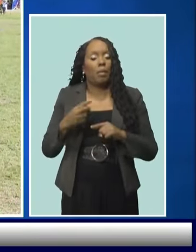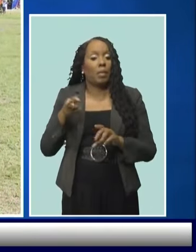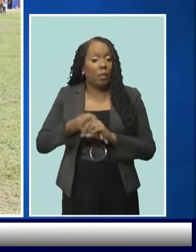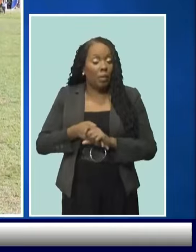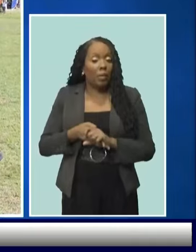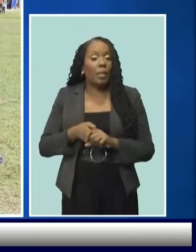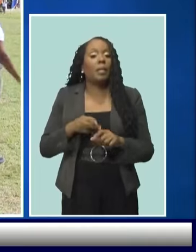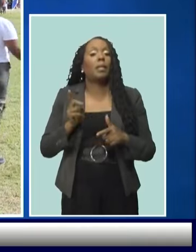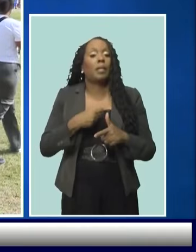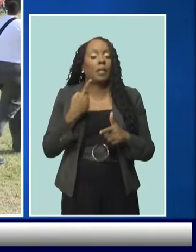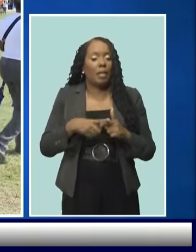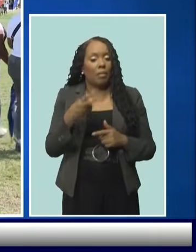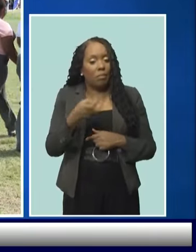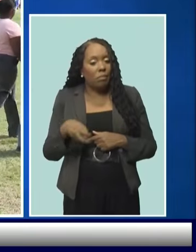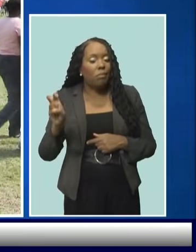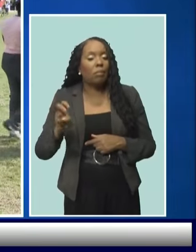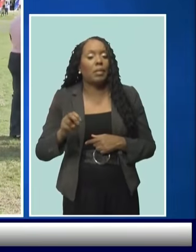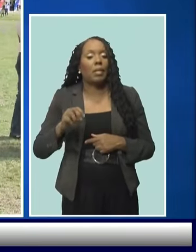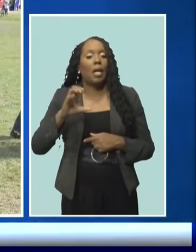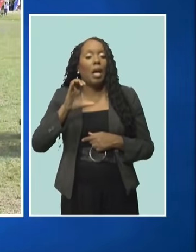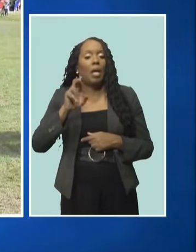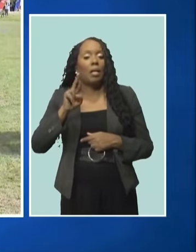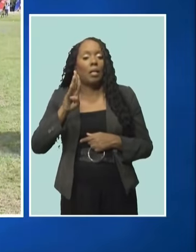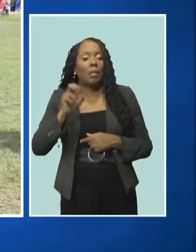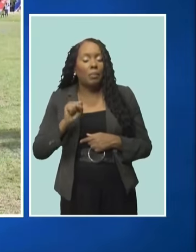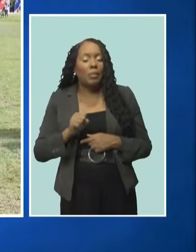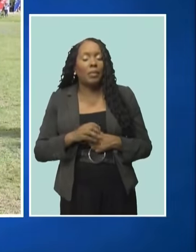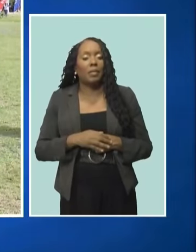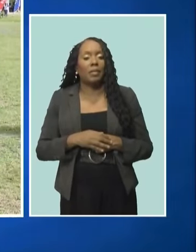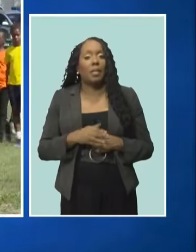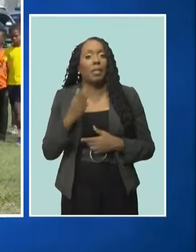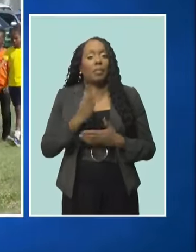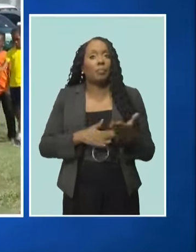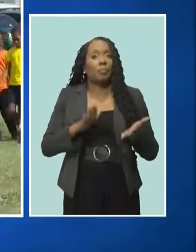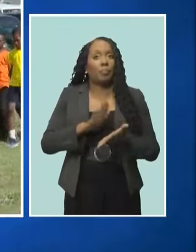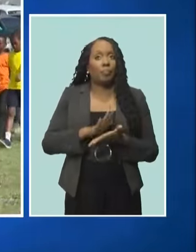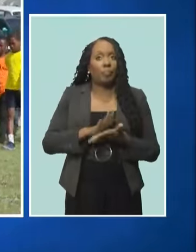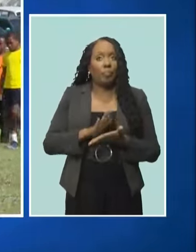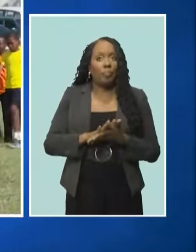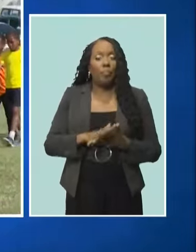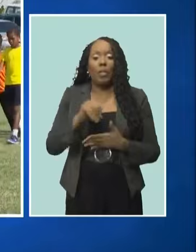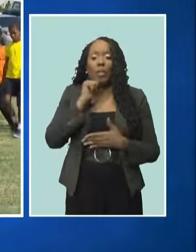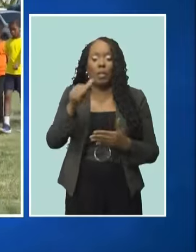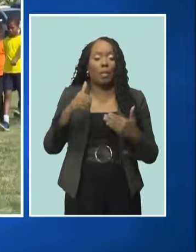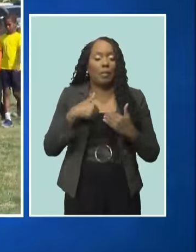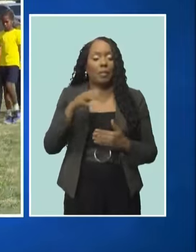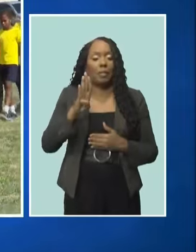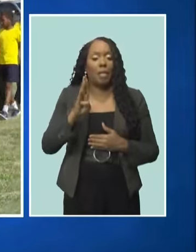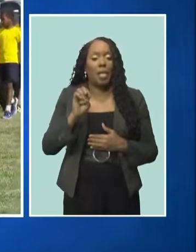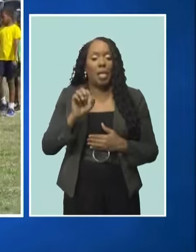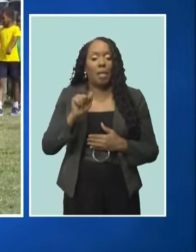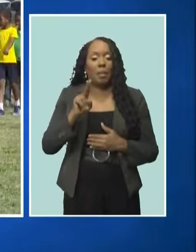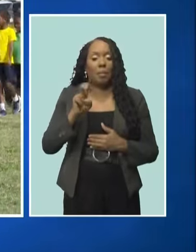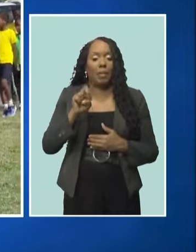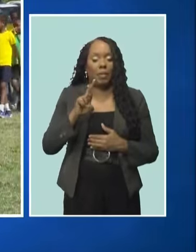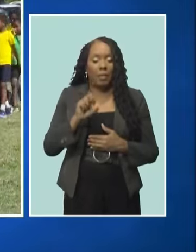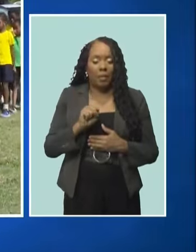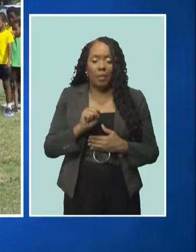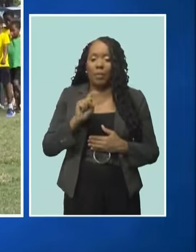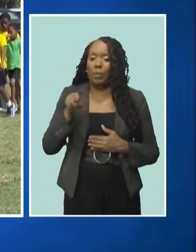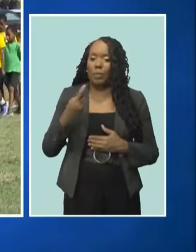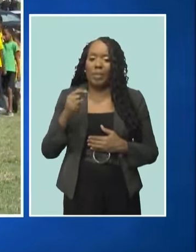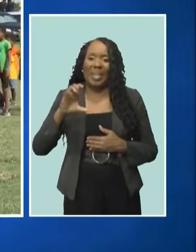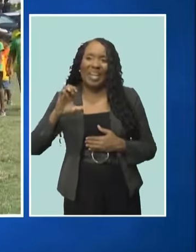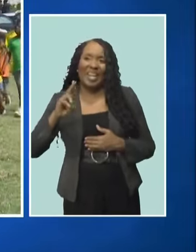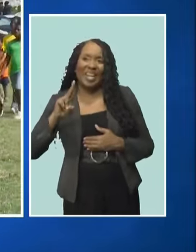to cubs. There are also some schools and groups that don't have a beaver section, and they only start at cubs. We've